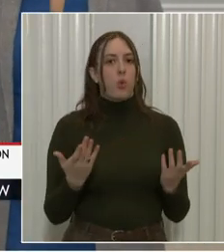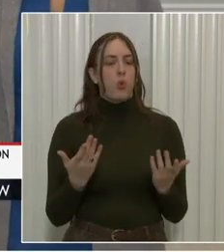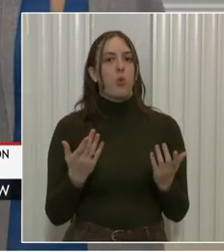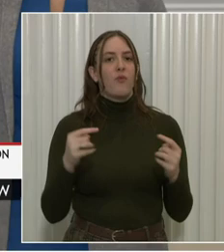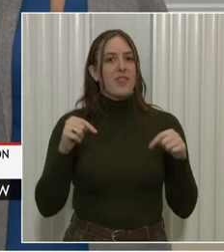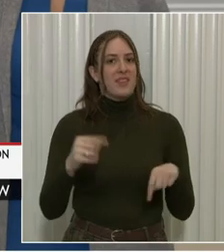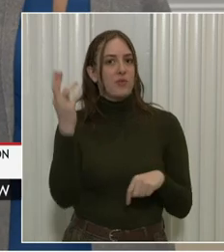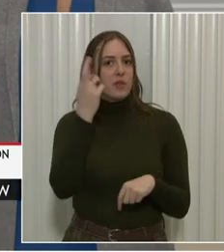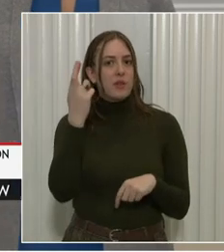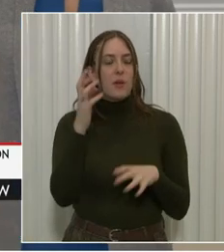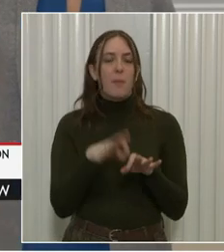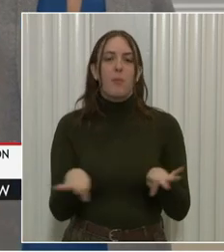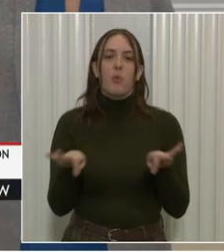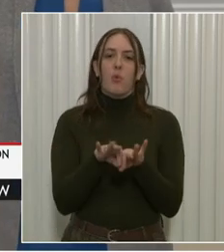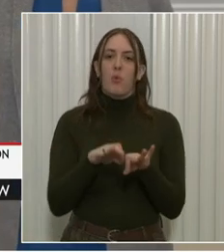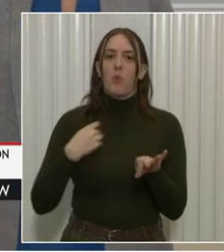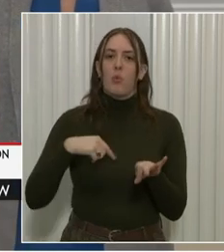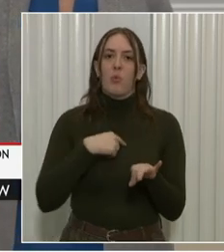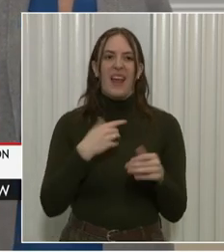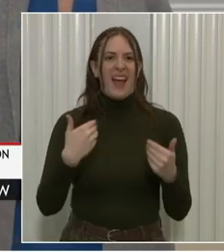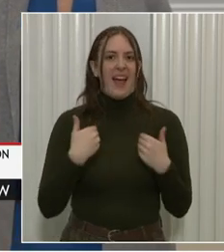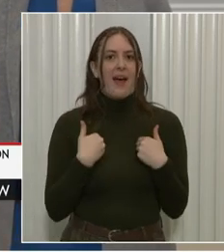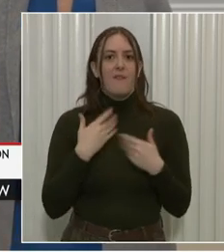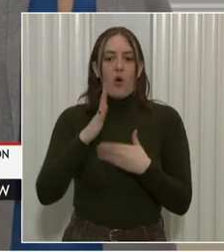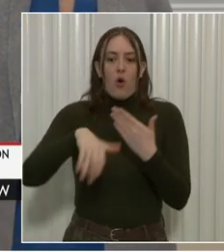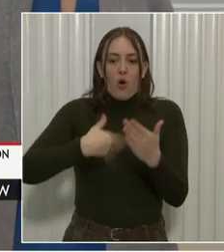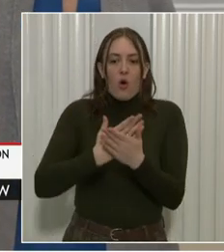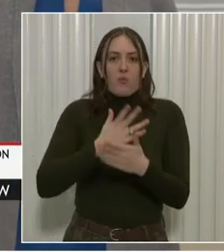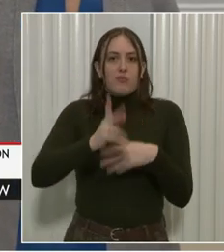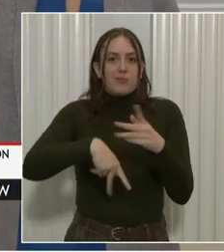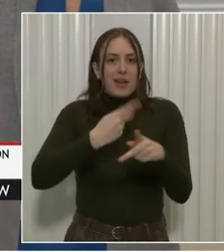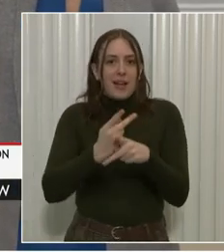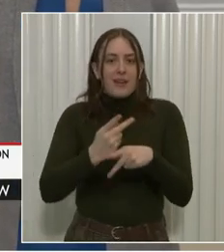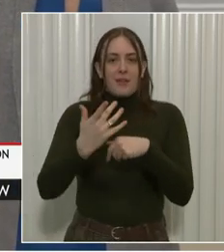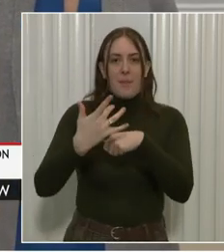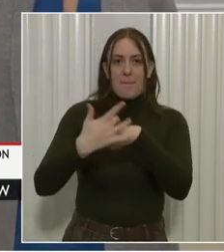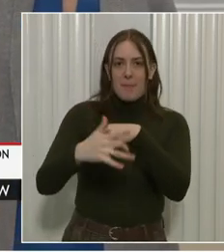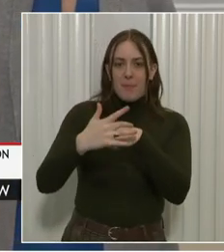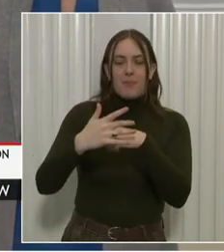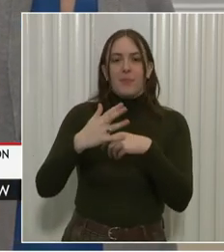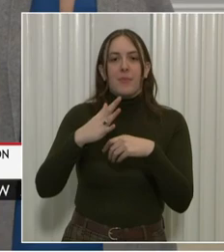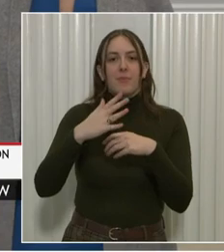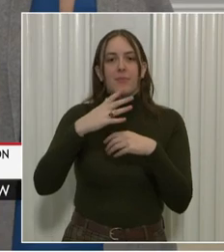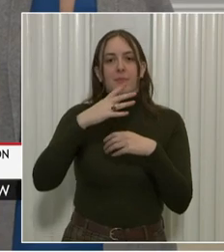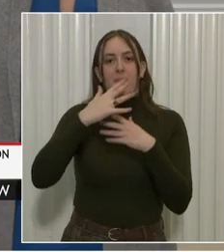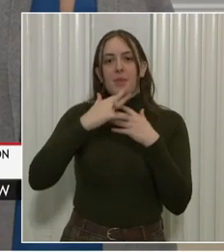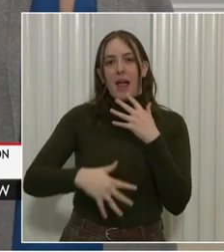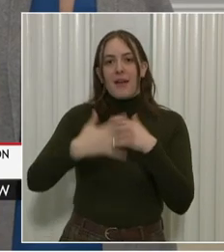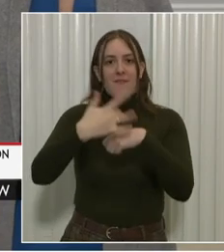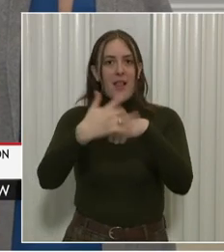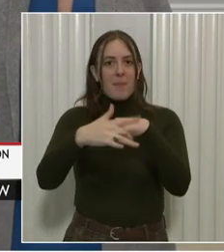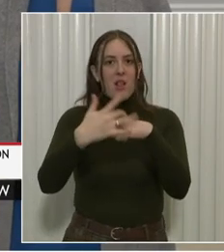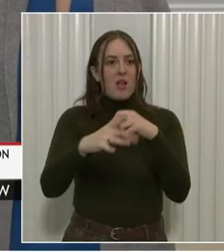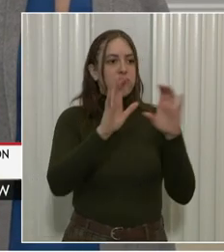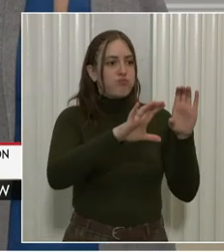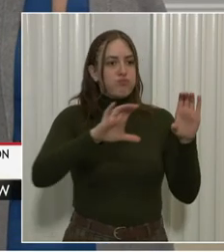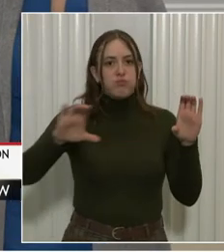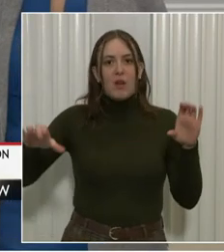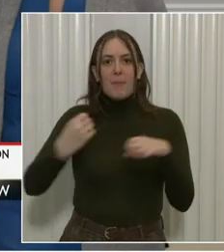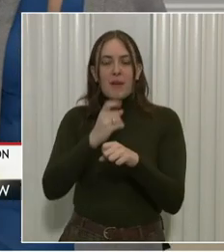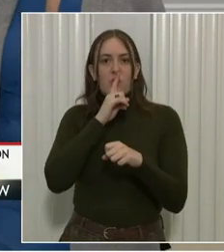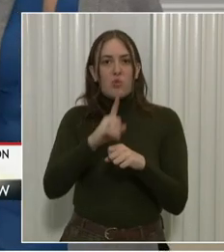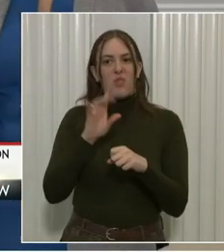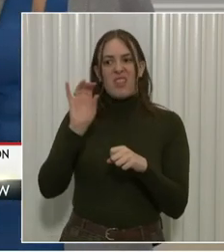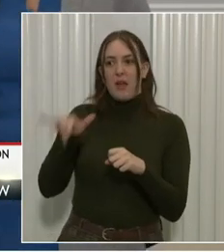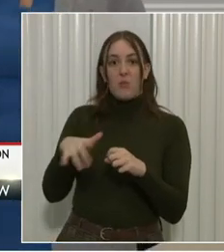it's critically important that we maintain a diverse blood supply to ensure that every patient is able to receive the right blood product for them